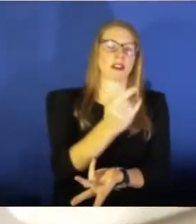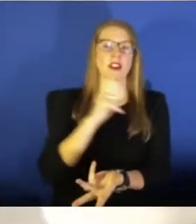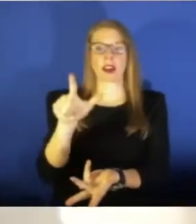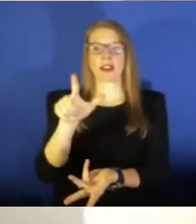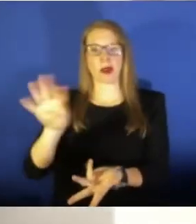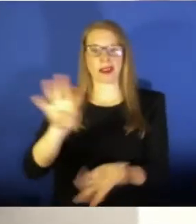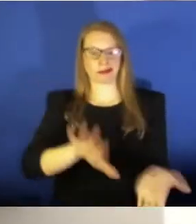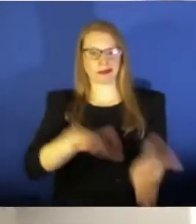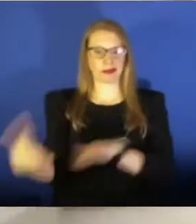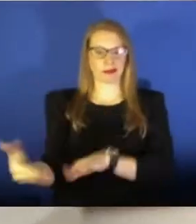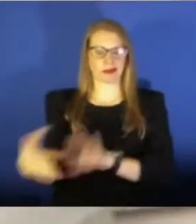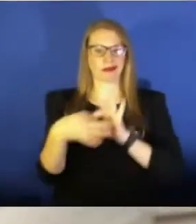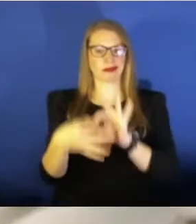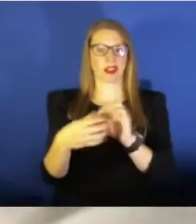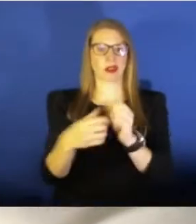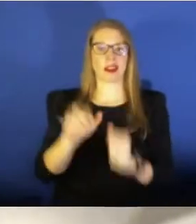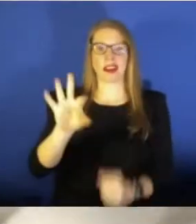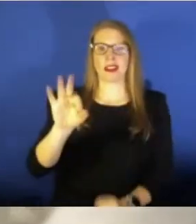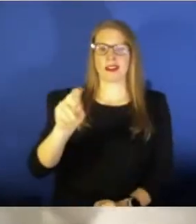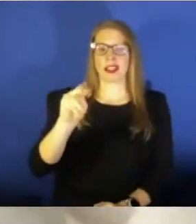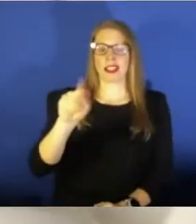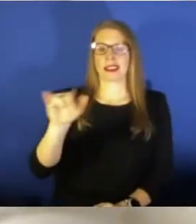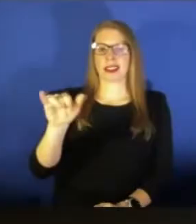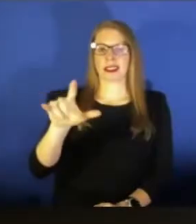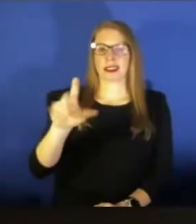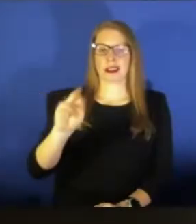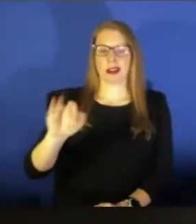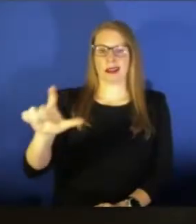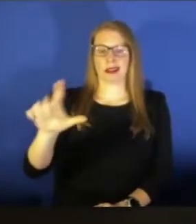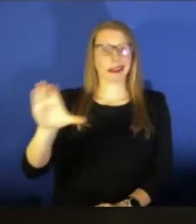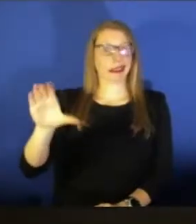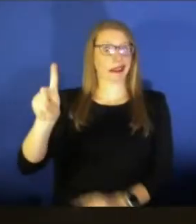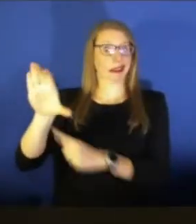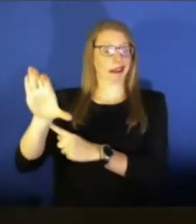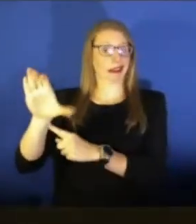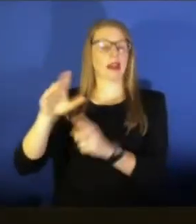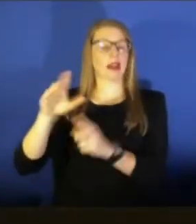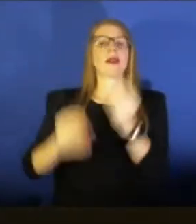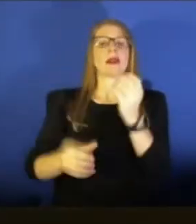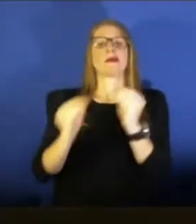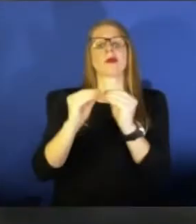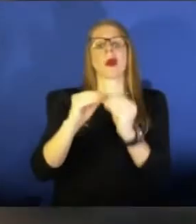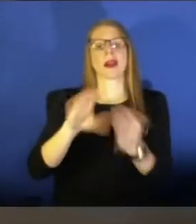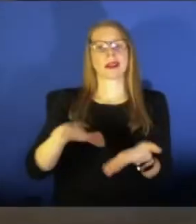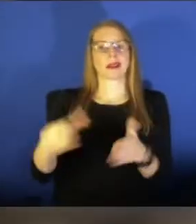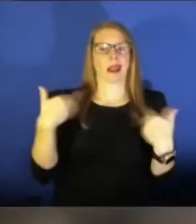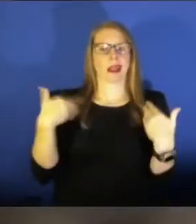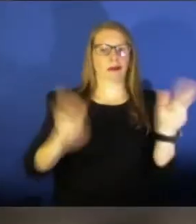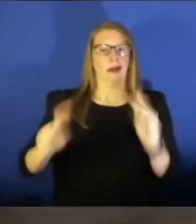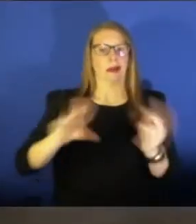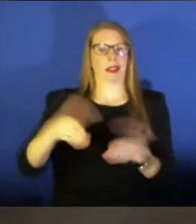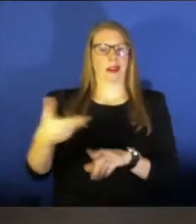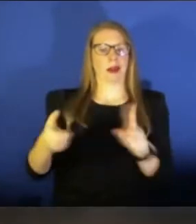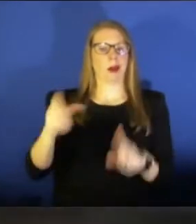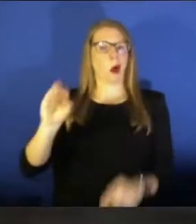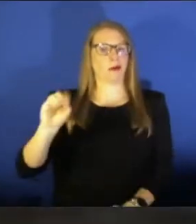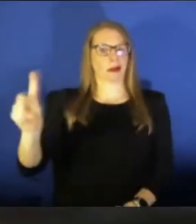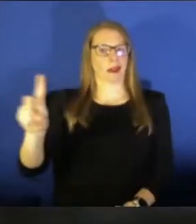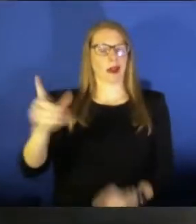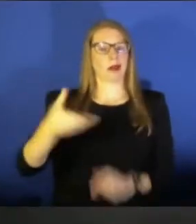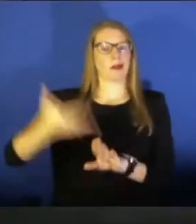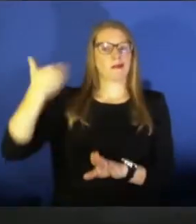linked to fentanyl. In fact, according to the CDC, more younger people are dying from overdoses instead of what used to be car crashes.